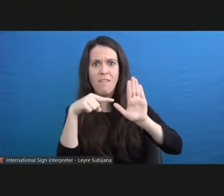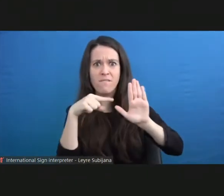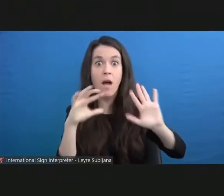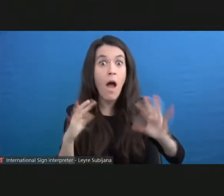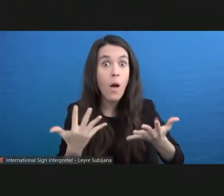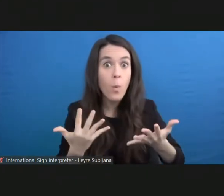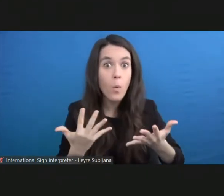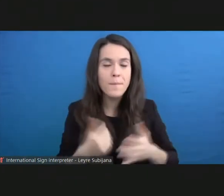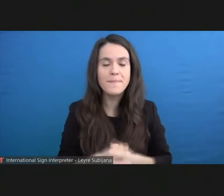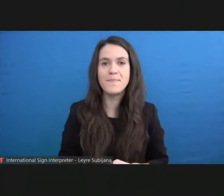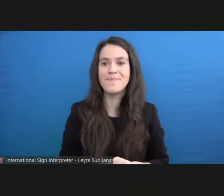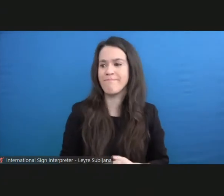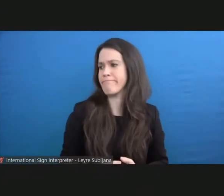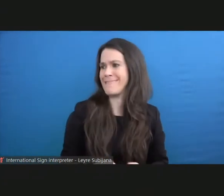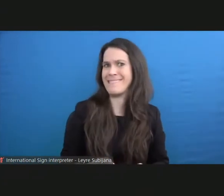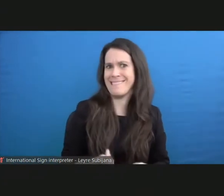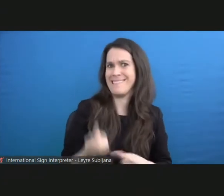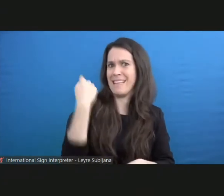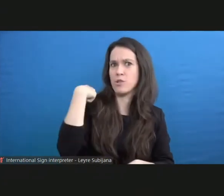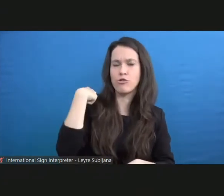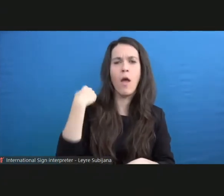We just launched yesterday a report